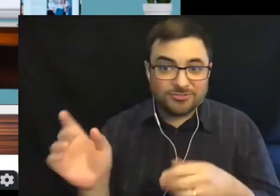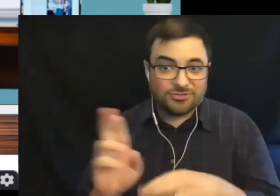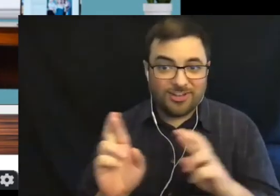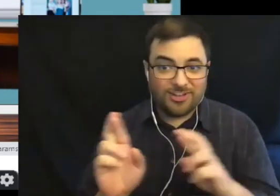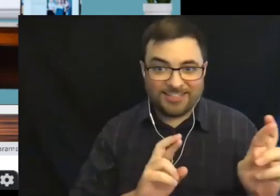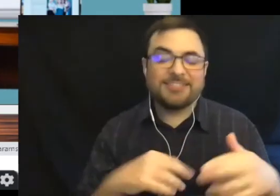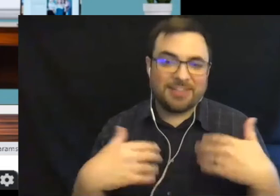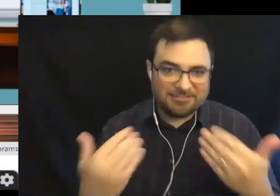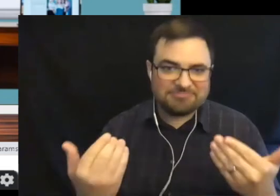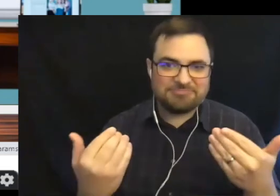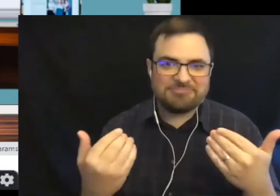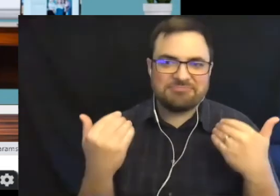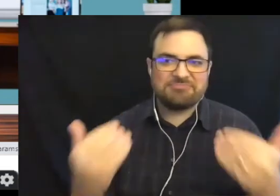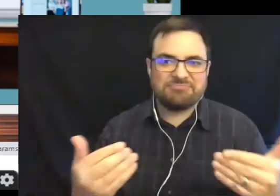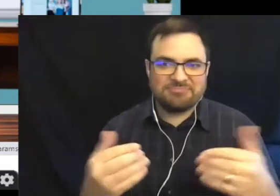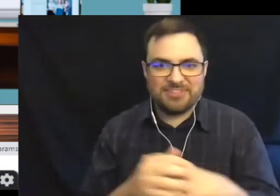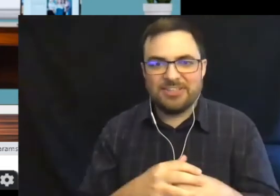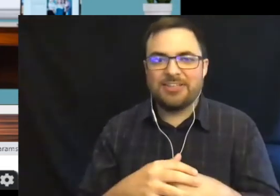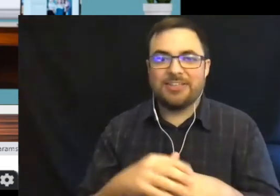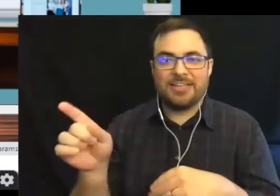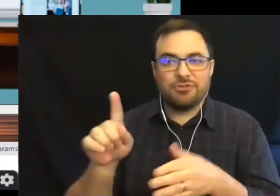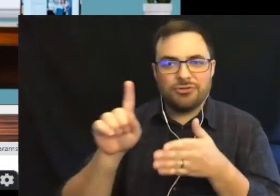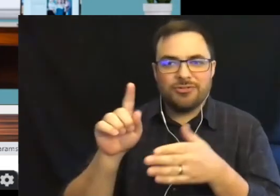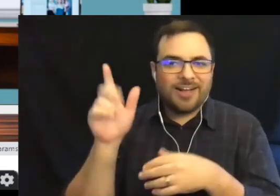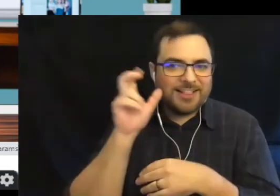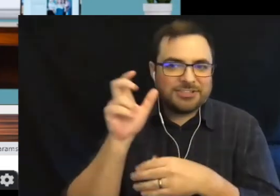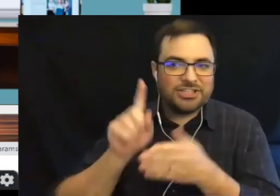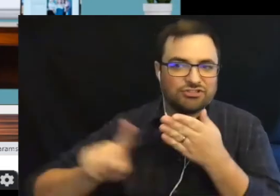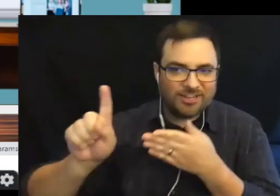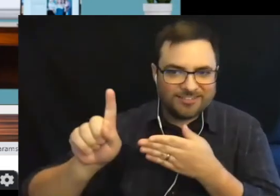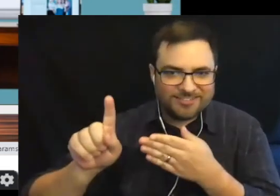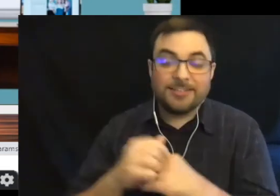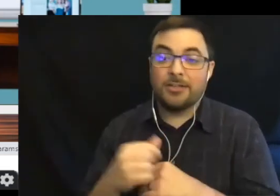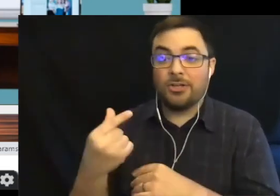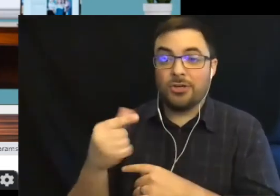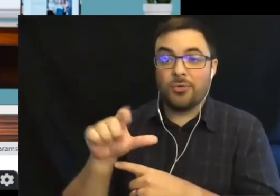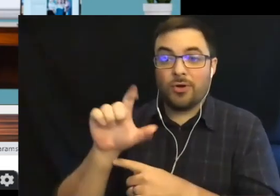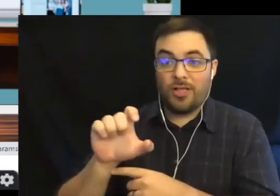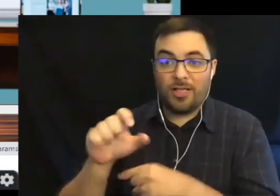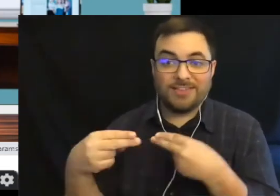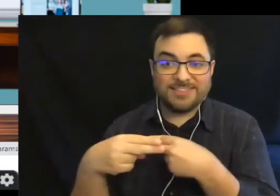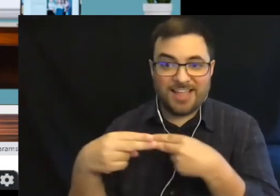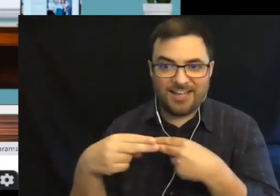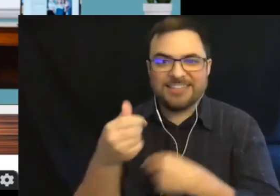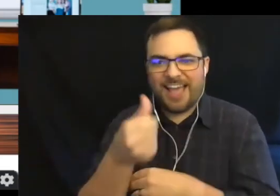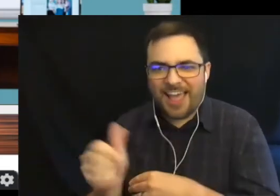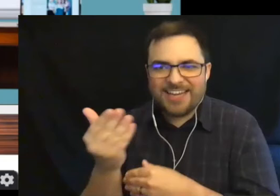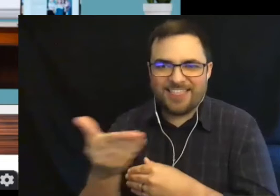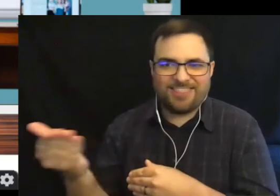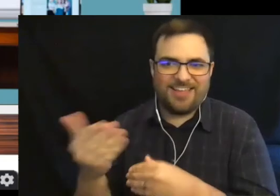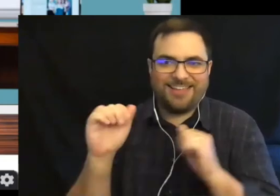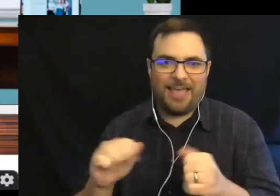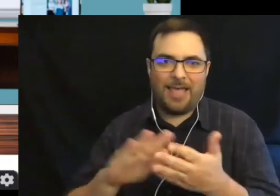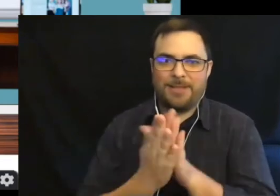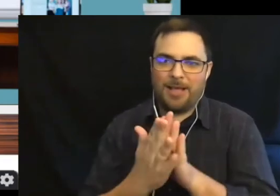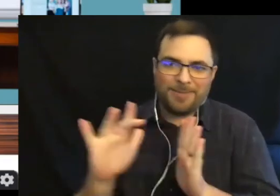And then we can do a listening check. The neat thing about Google Slides is we can make anything a clickable link. It